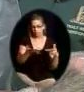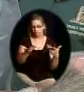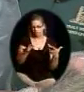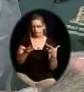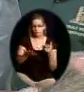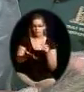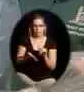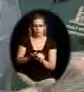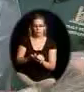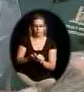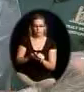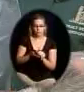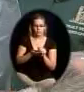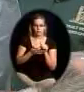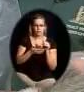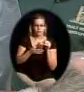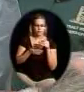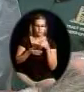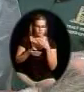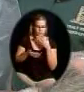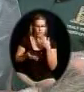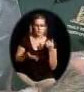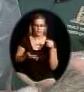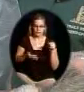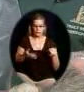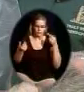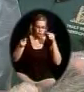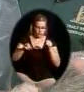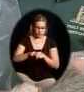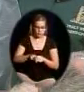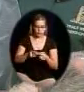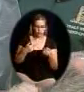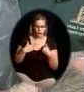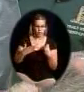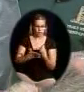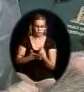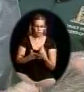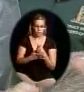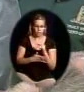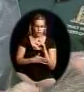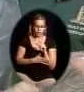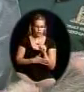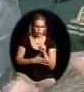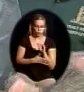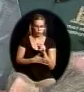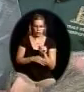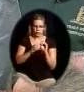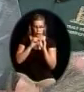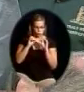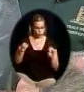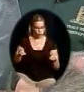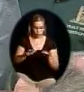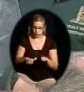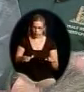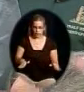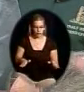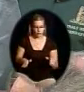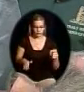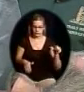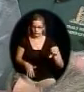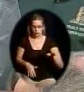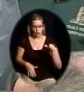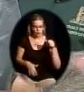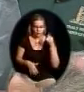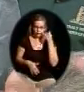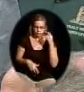the beauty of this agreement and having these grant funds is that no child would be denied for inability to